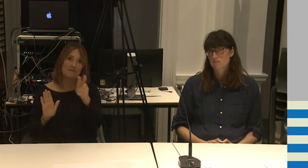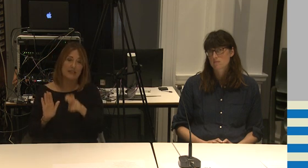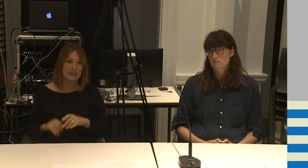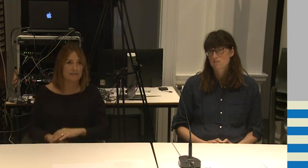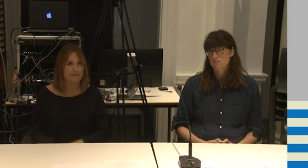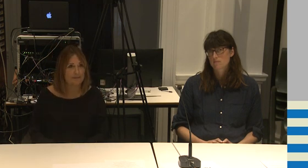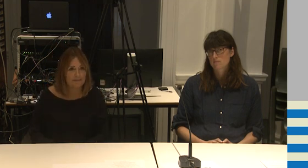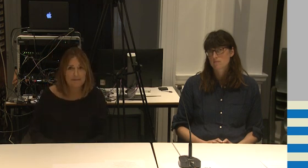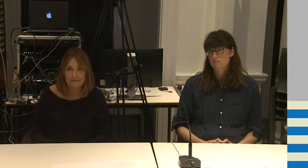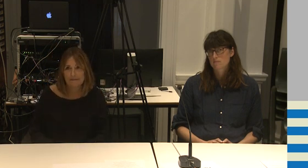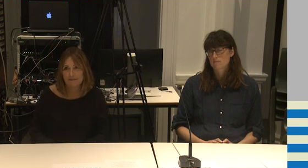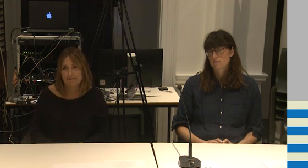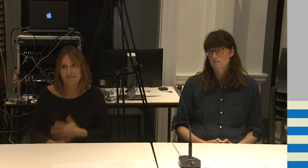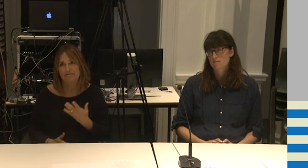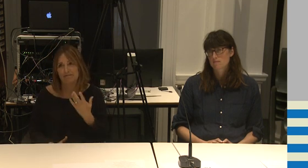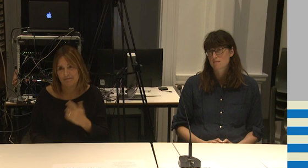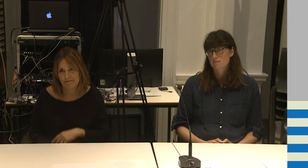read. And